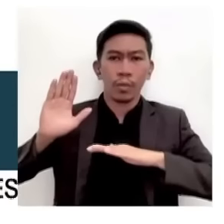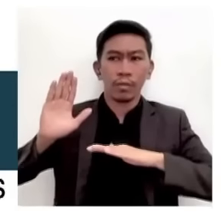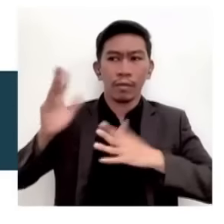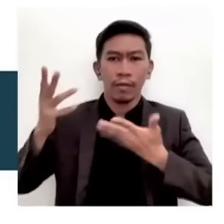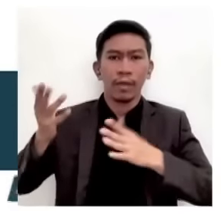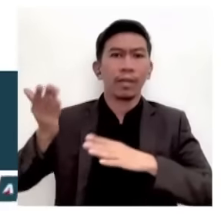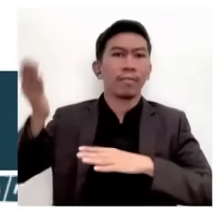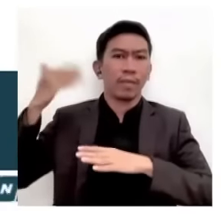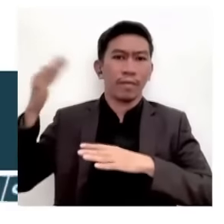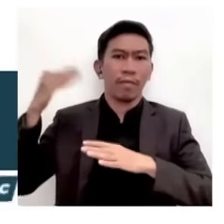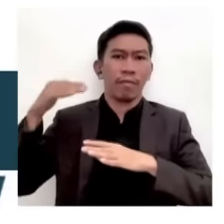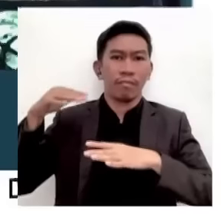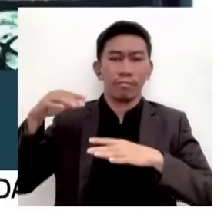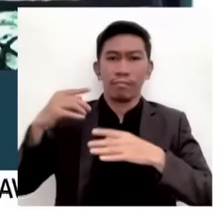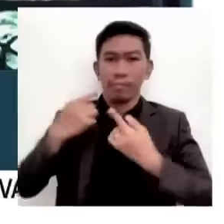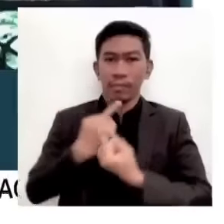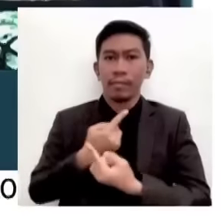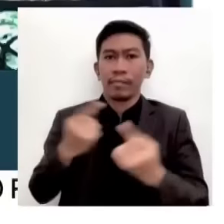Well,